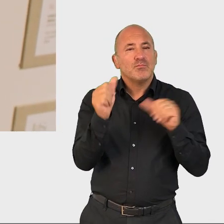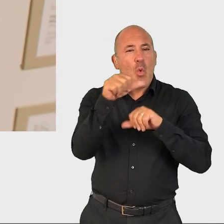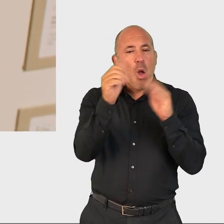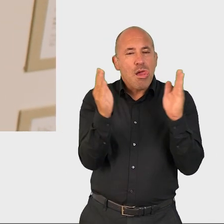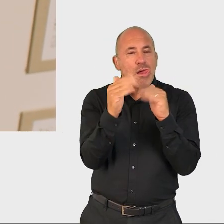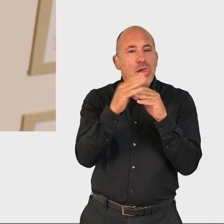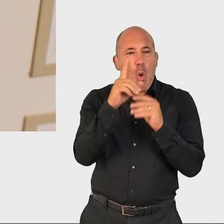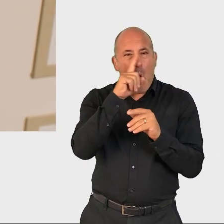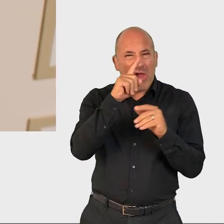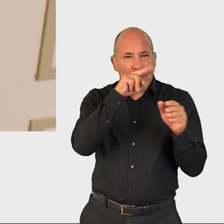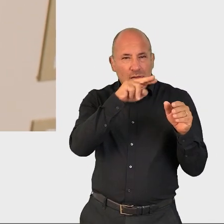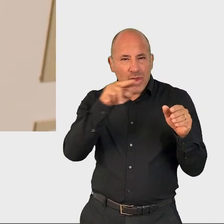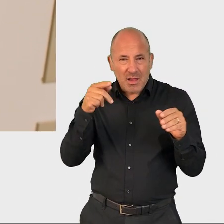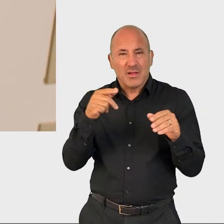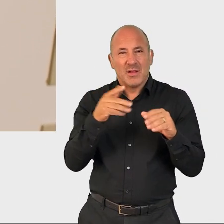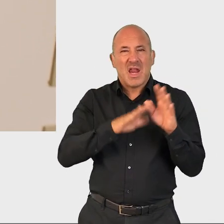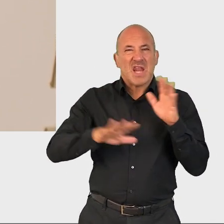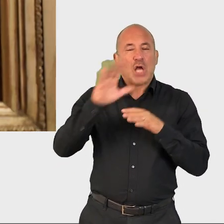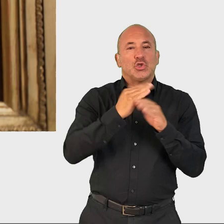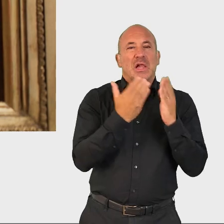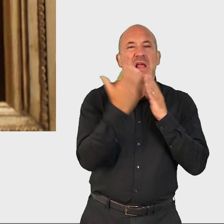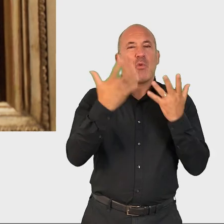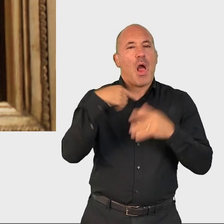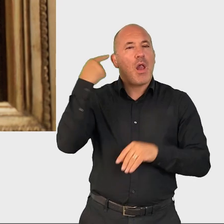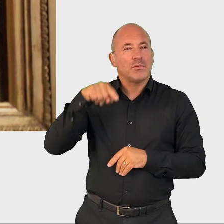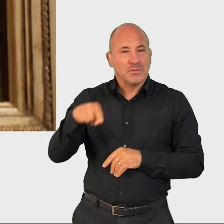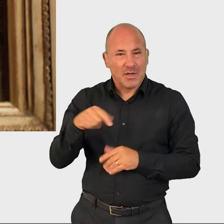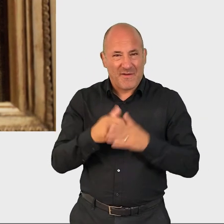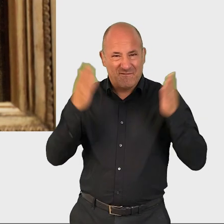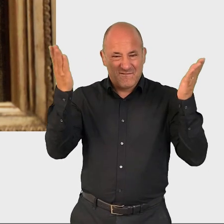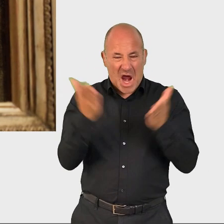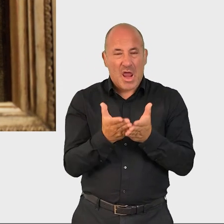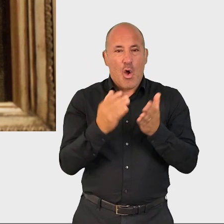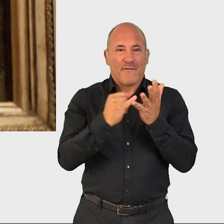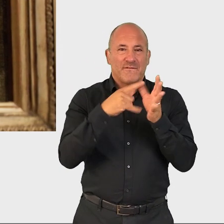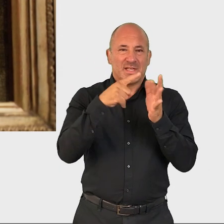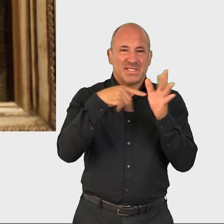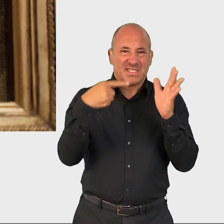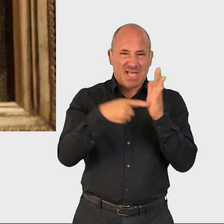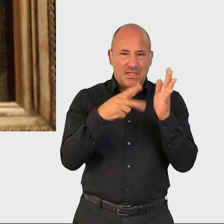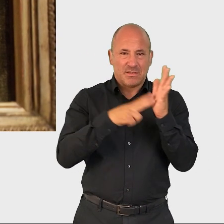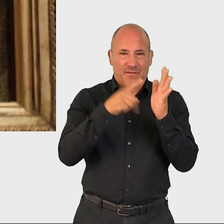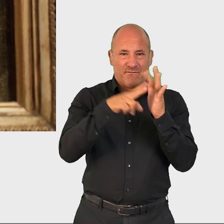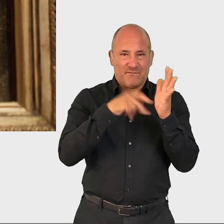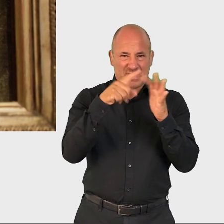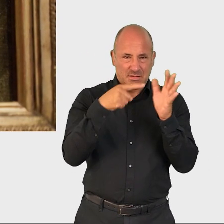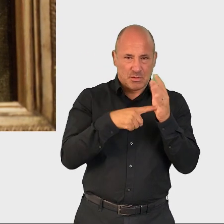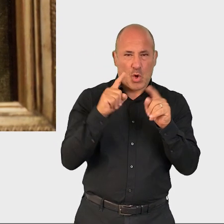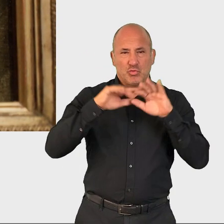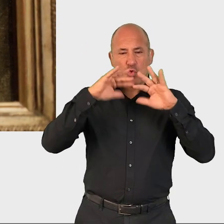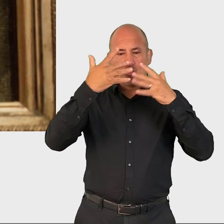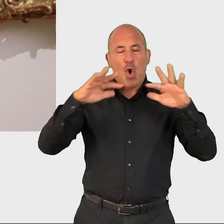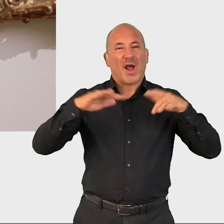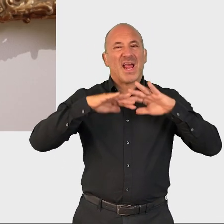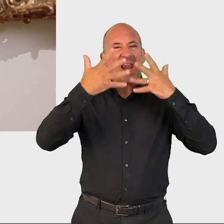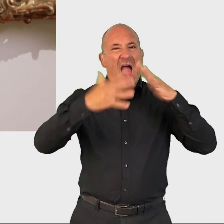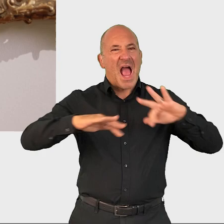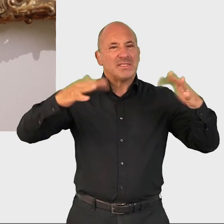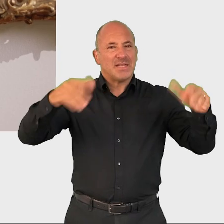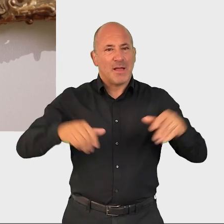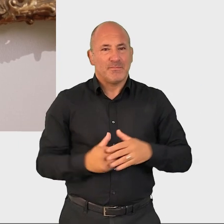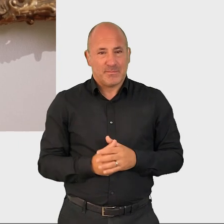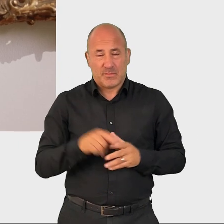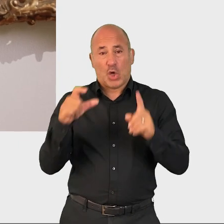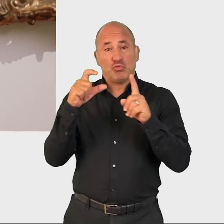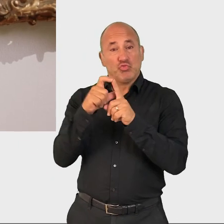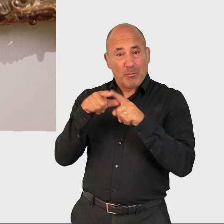small oil studies from the National Gallery London, the Valley of Saint-Vincent and a rocky landscape. Dupré